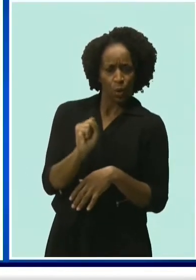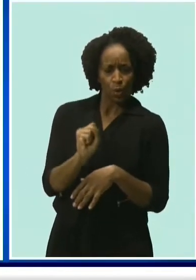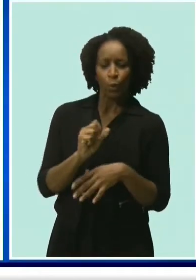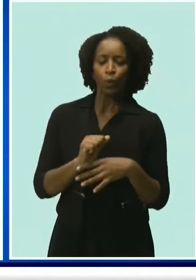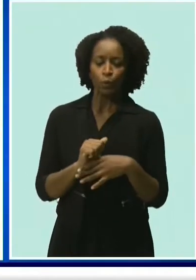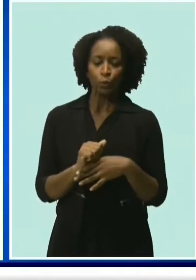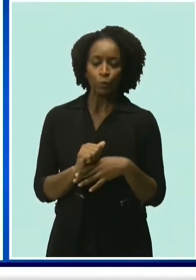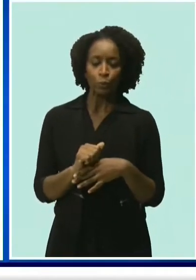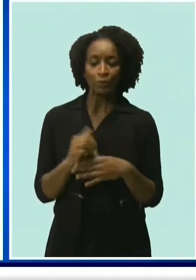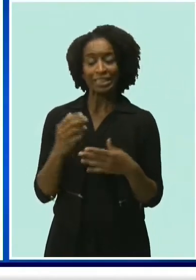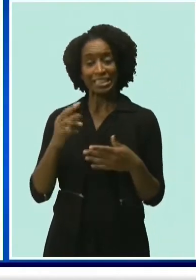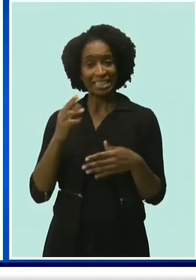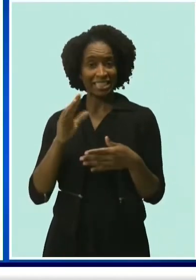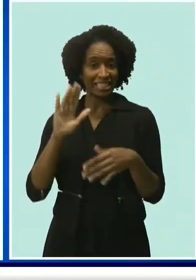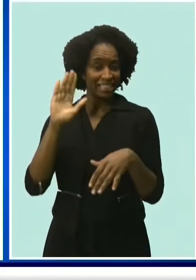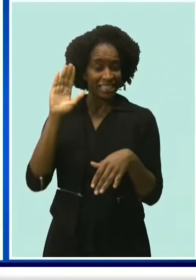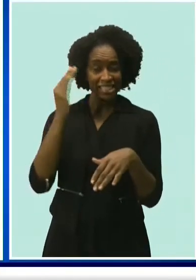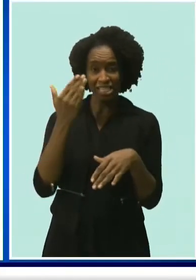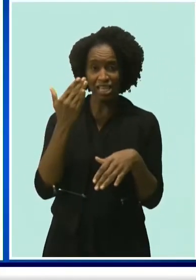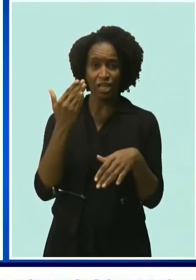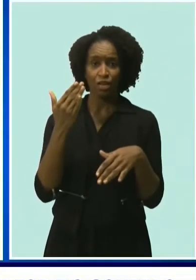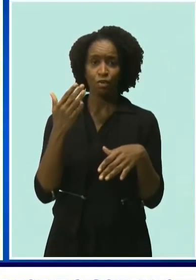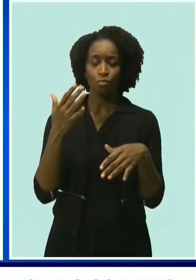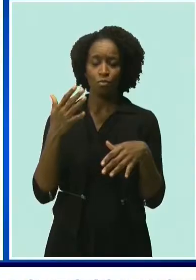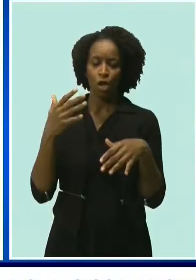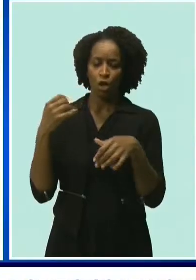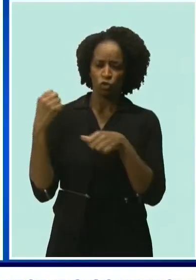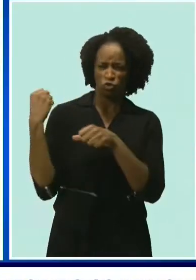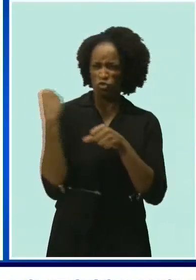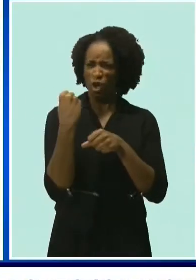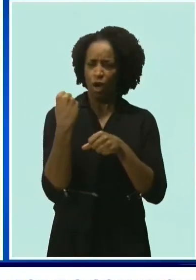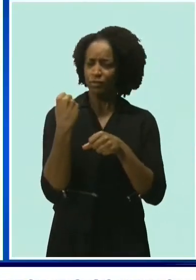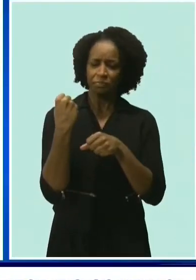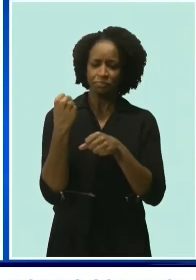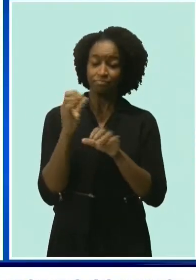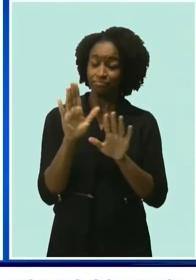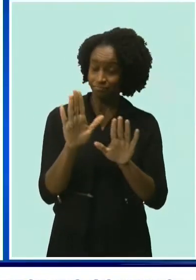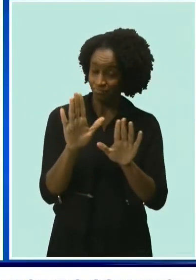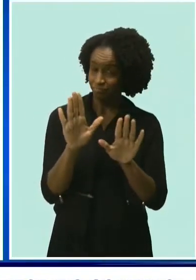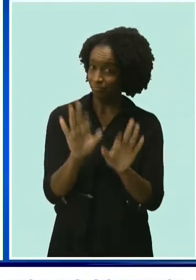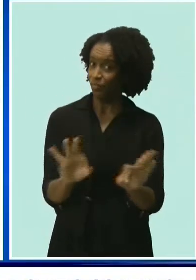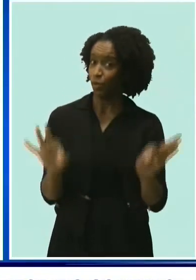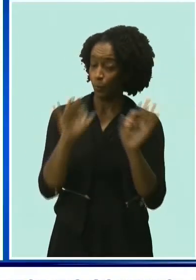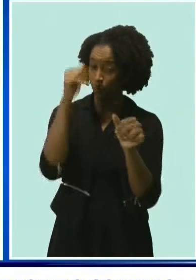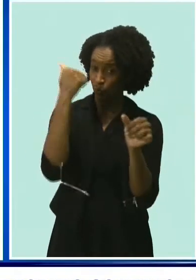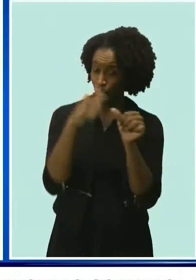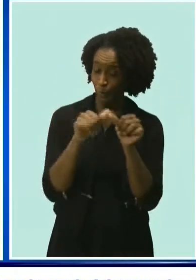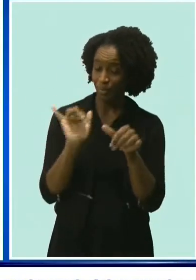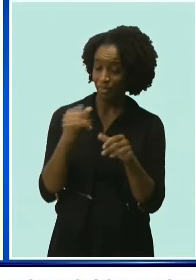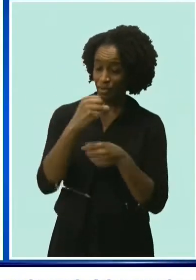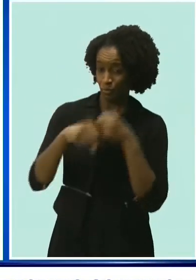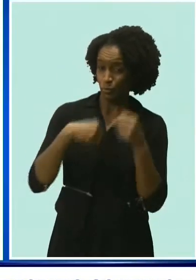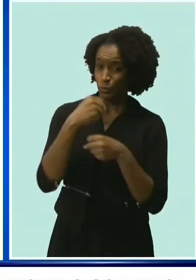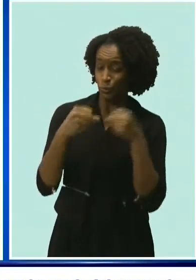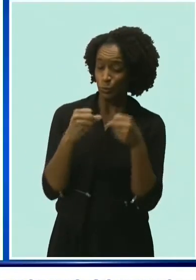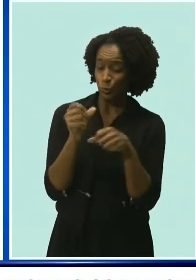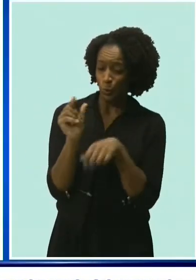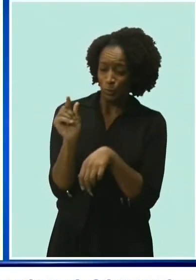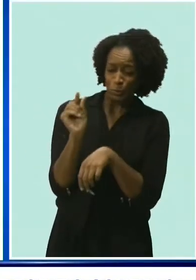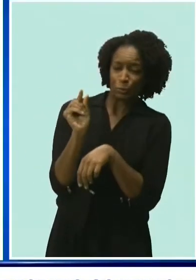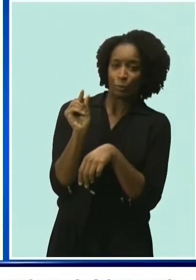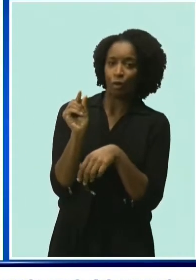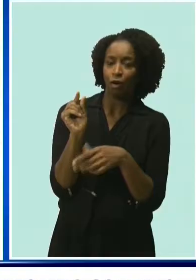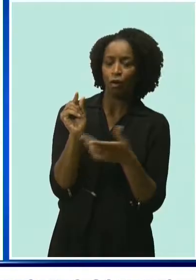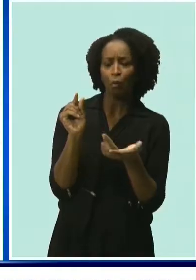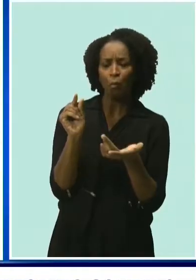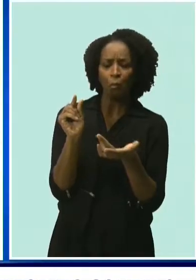point was made that it is a very small system, and because it is a small system, it makes it a lot more difficult to predict.